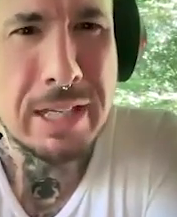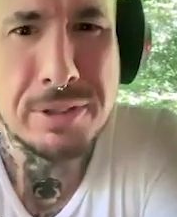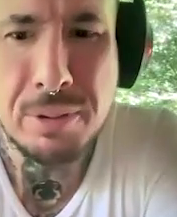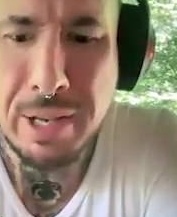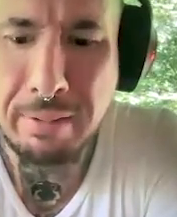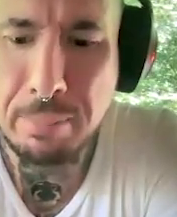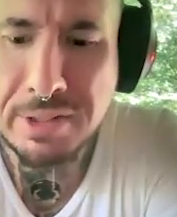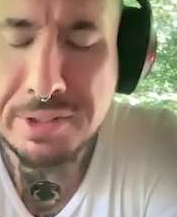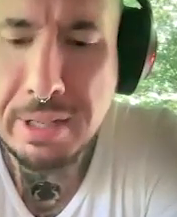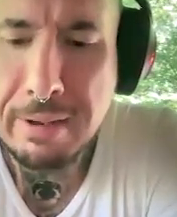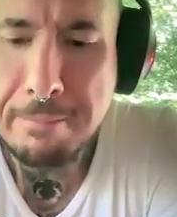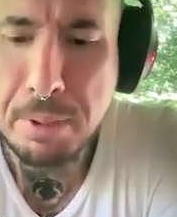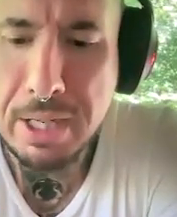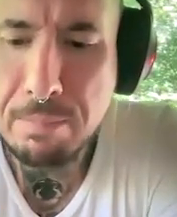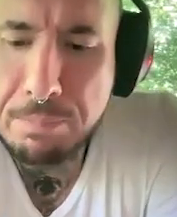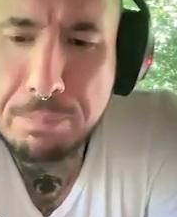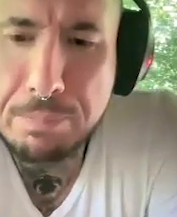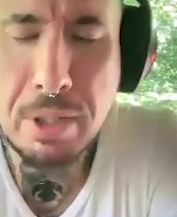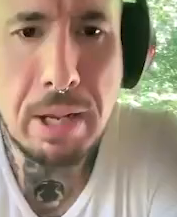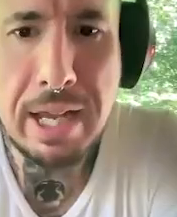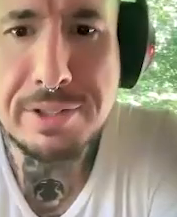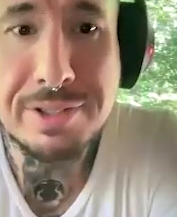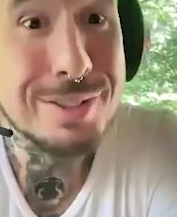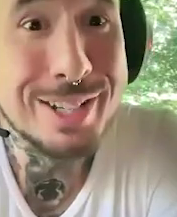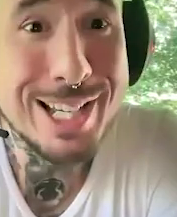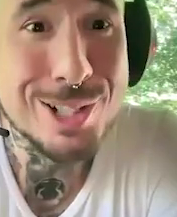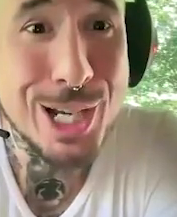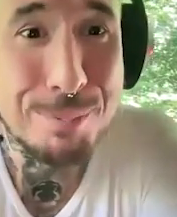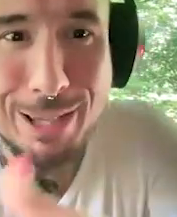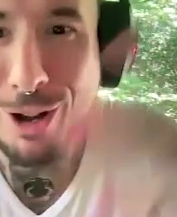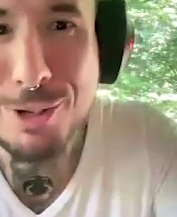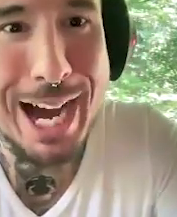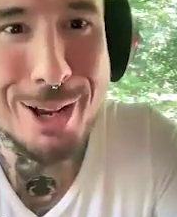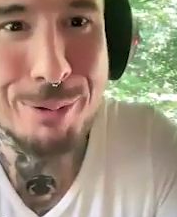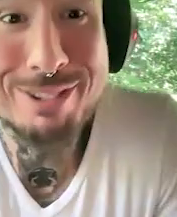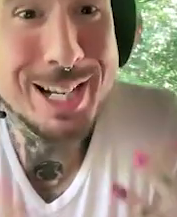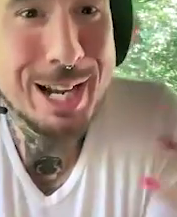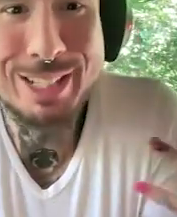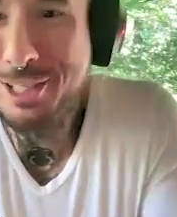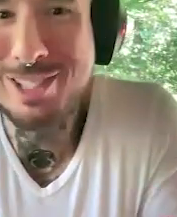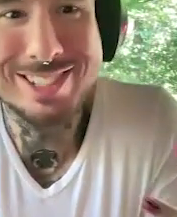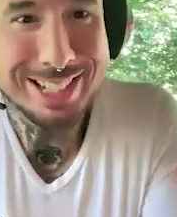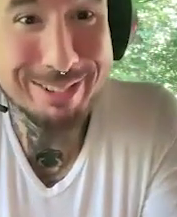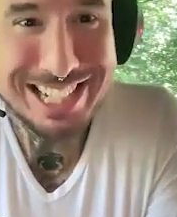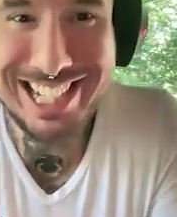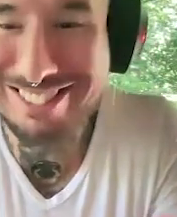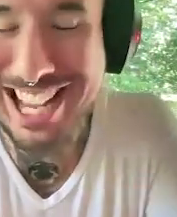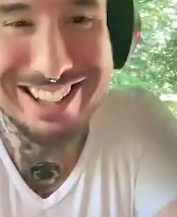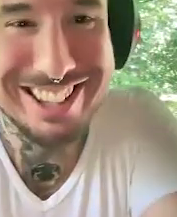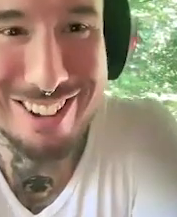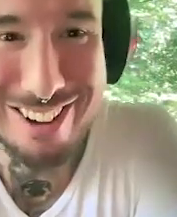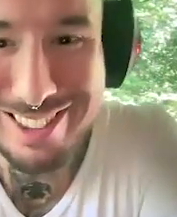certain elements. But as Vanessa shared my long bio, right, which I never get used to